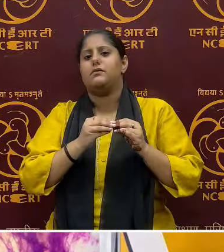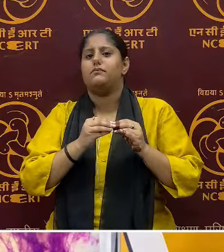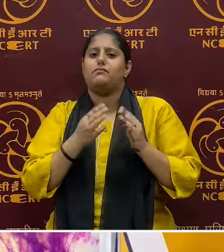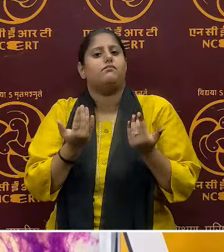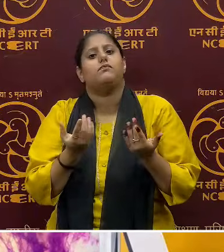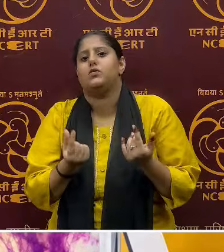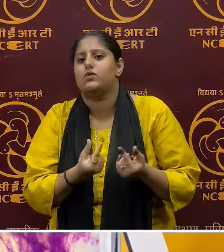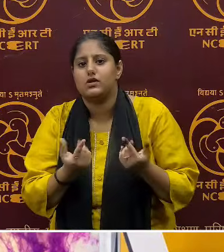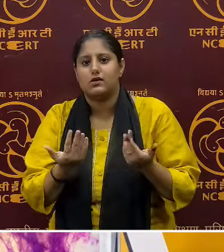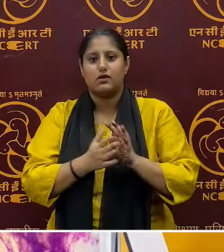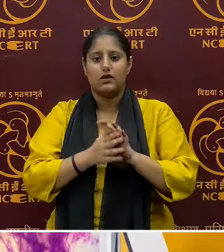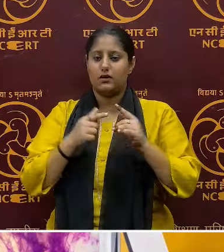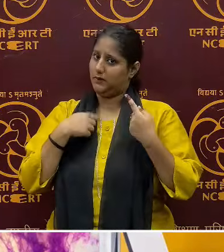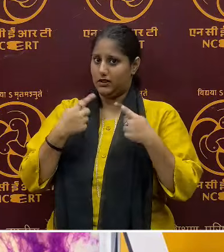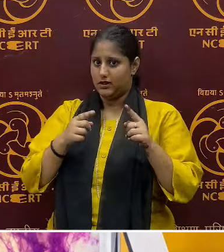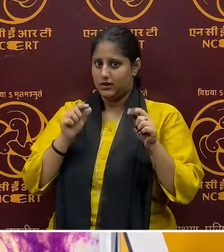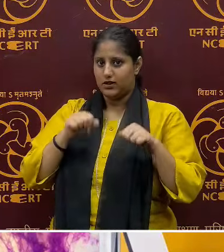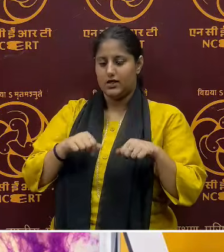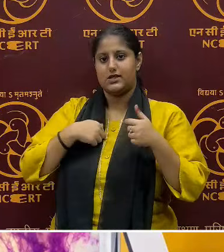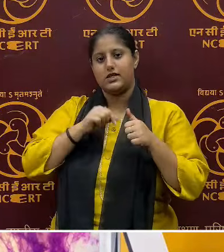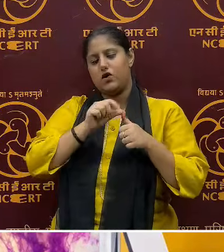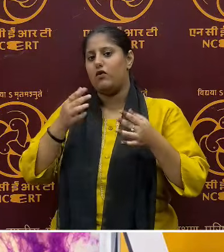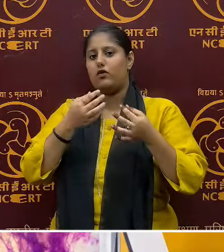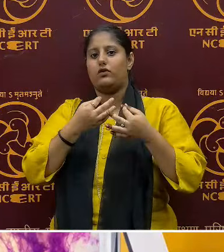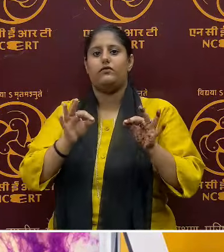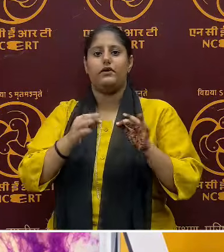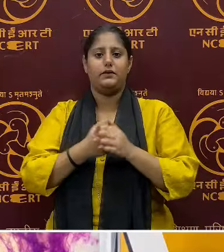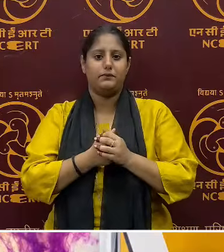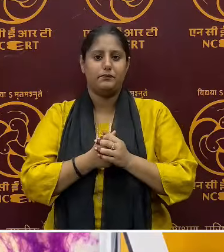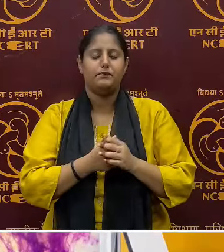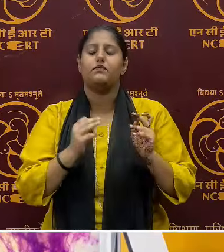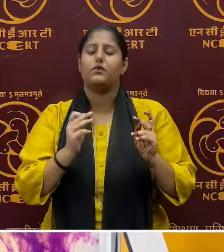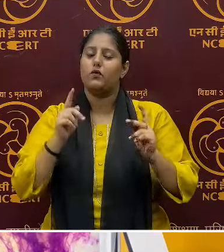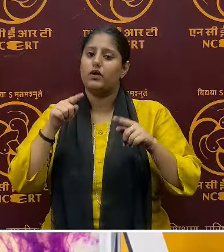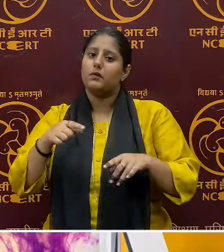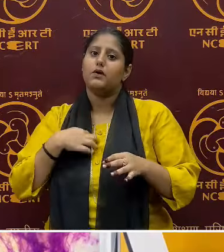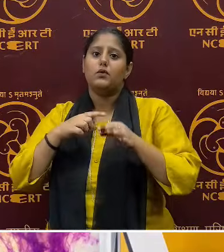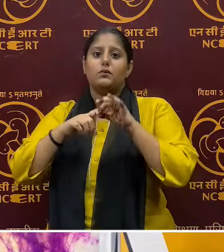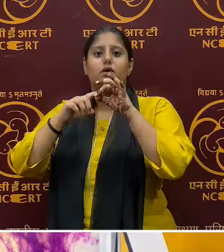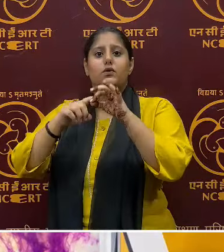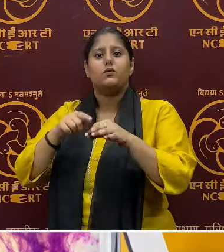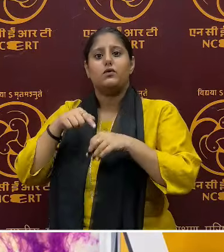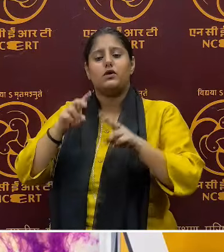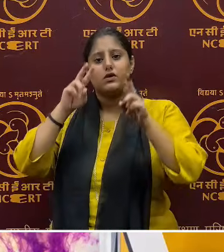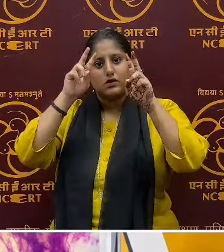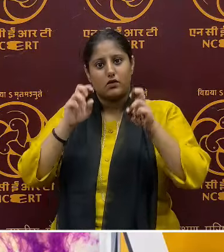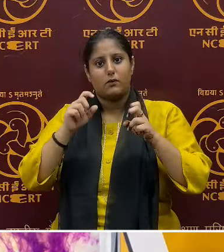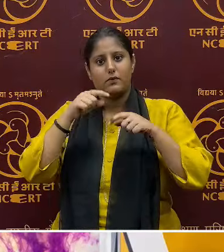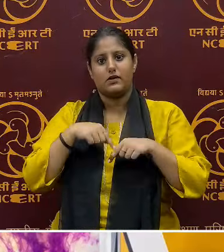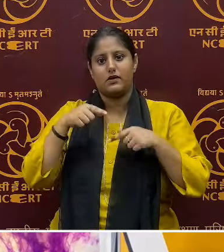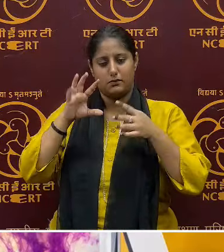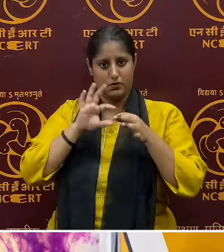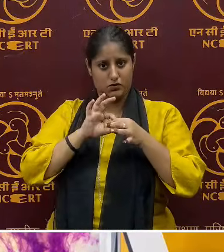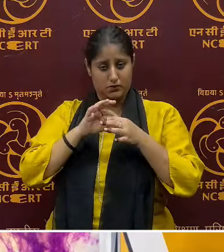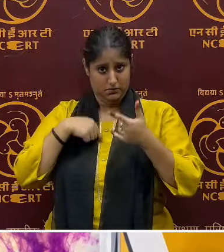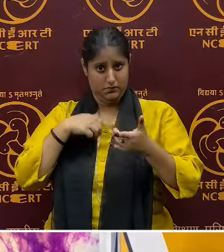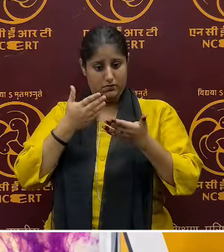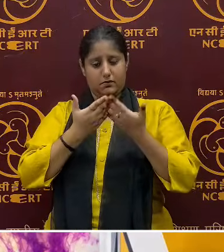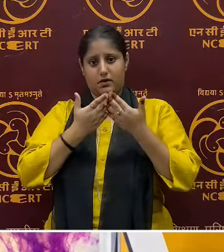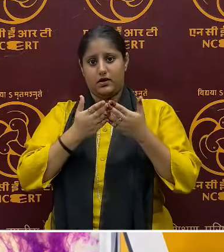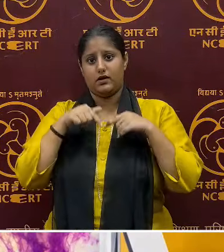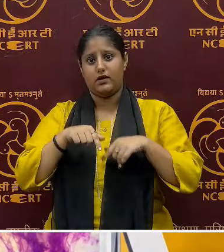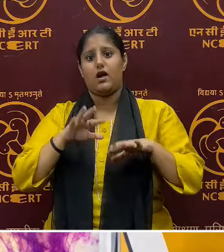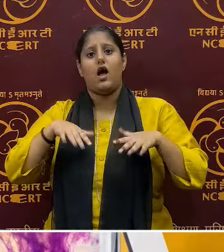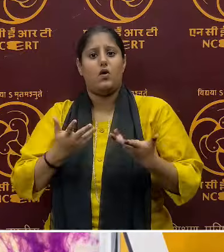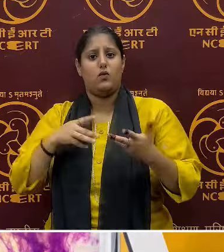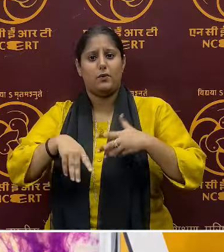right? Yes, okay. You're right. Because it's free for everybody. Now, I want to ask you about the topic today that we are going to study. So, how we